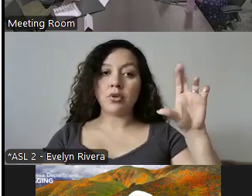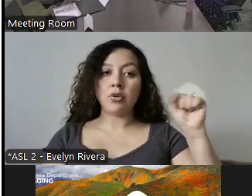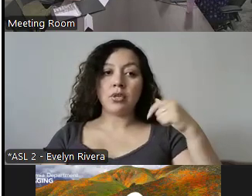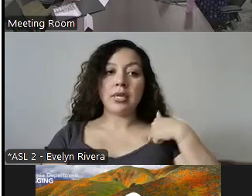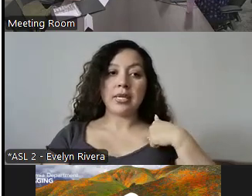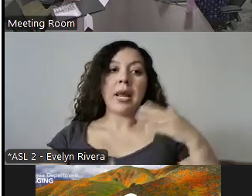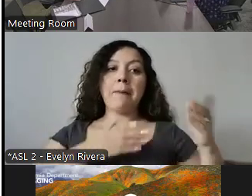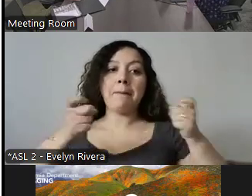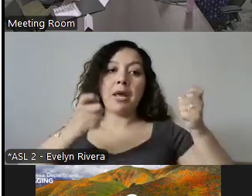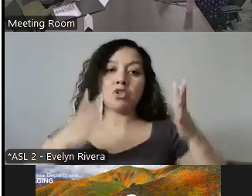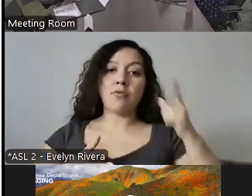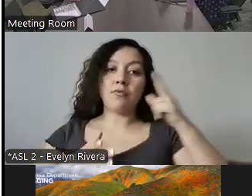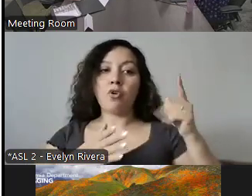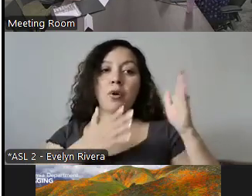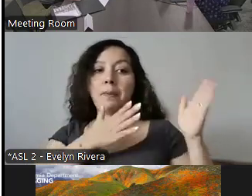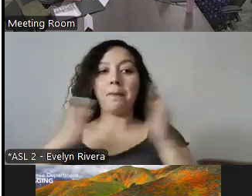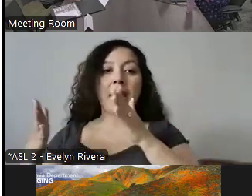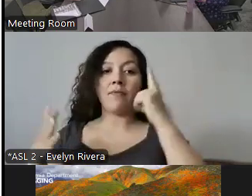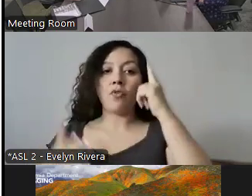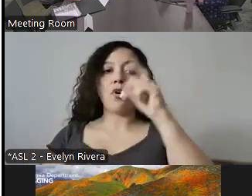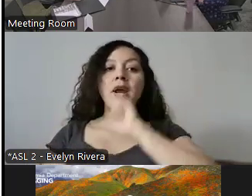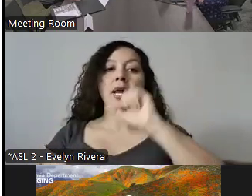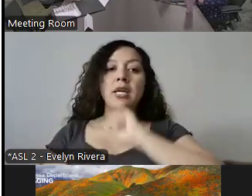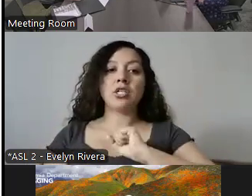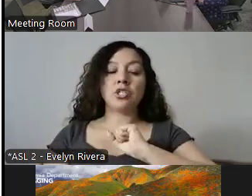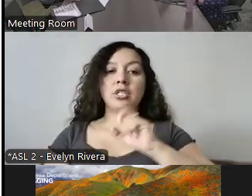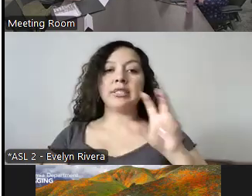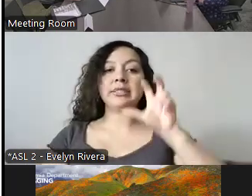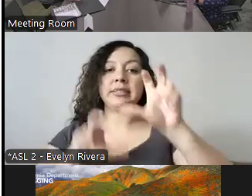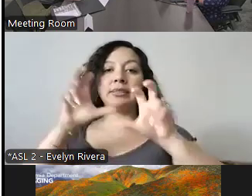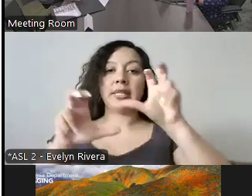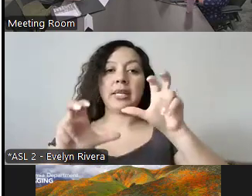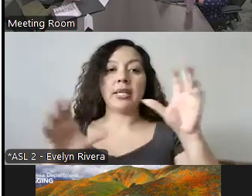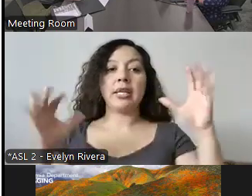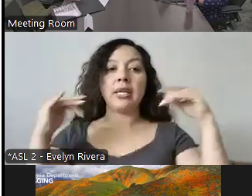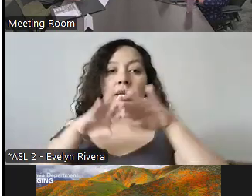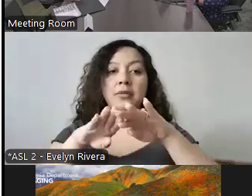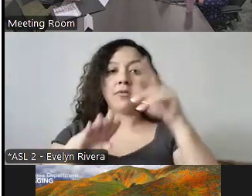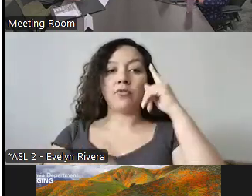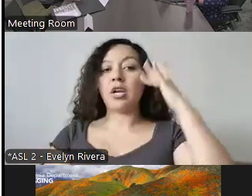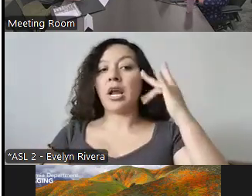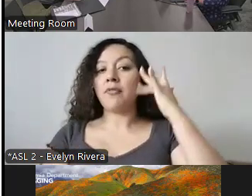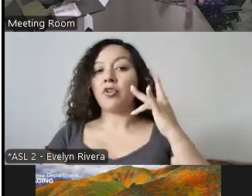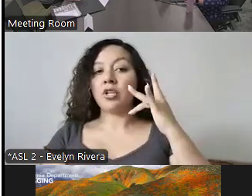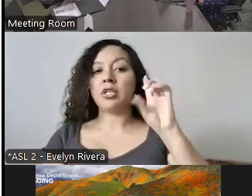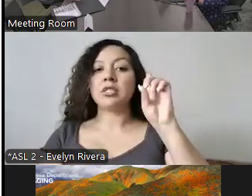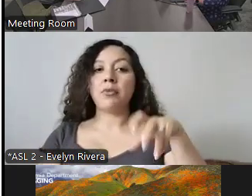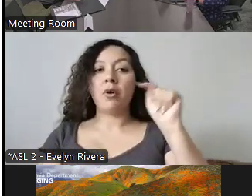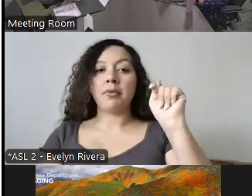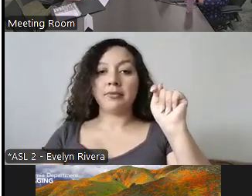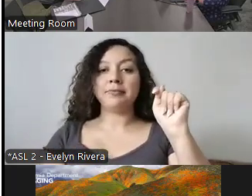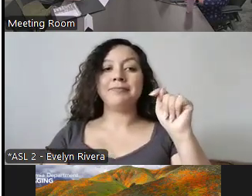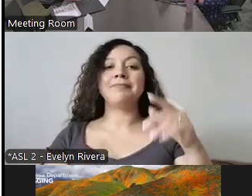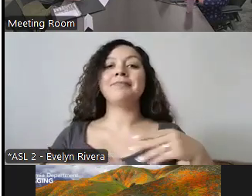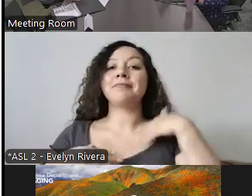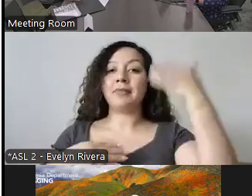Stakeholder Engagement Manager for the California Department of Aging, or CDA. Next one. There we